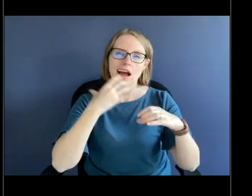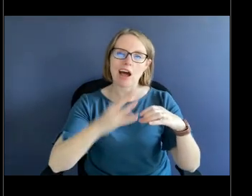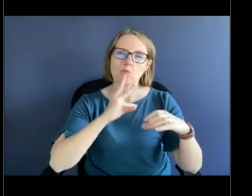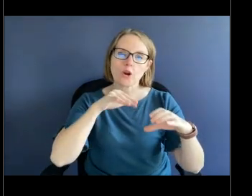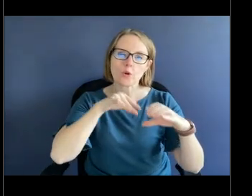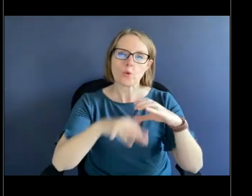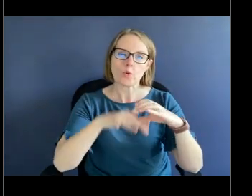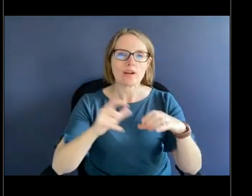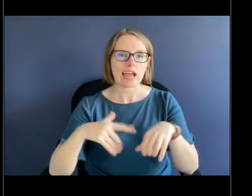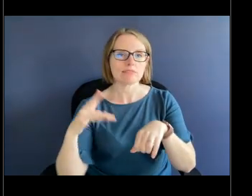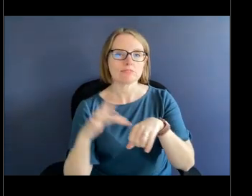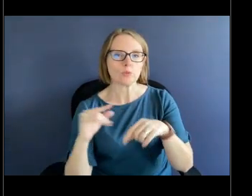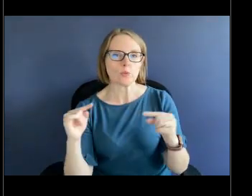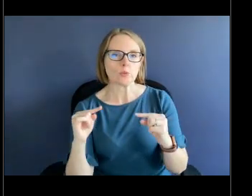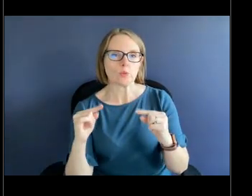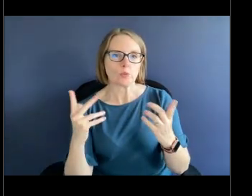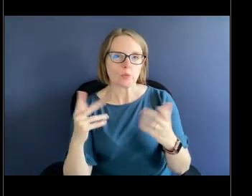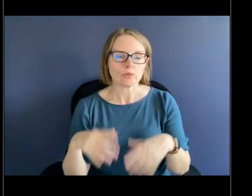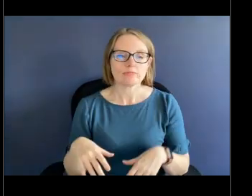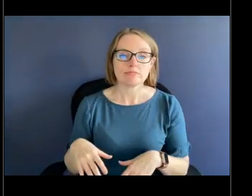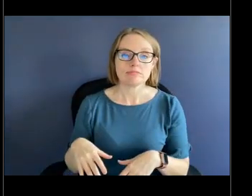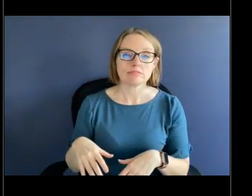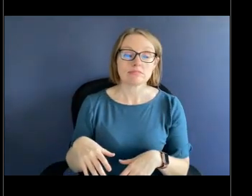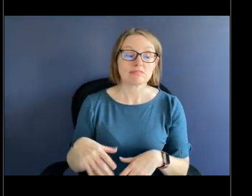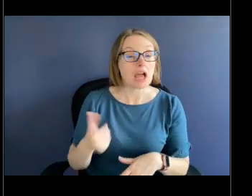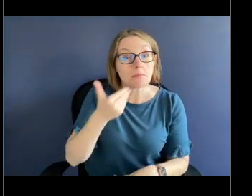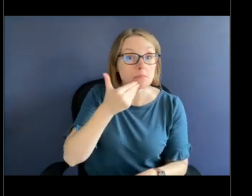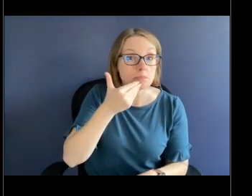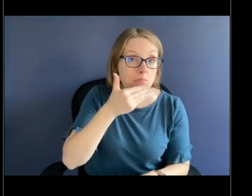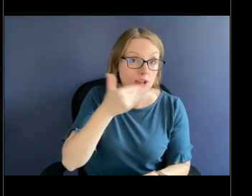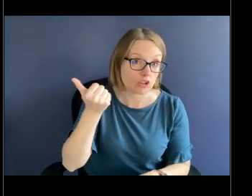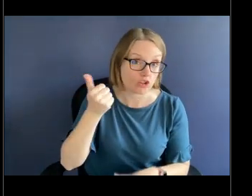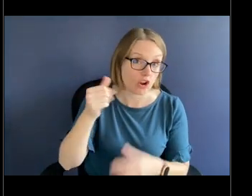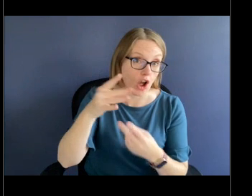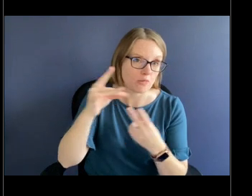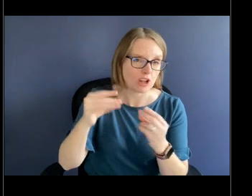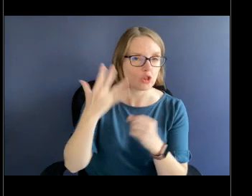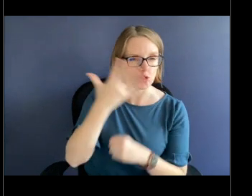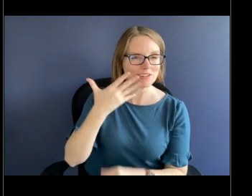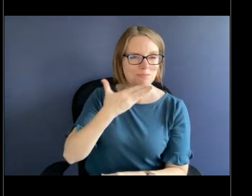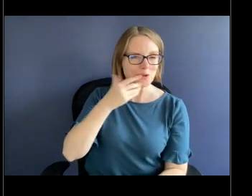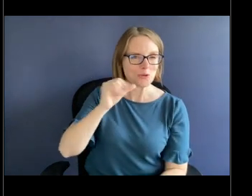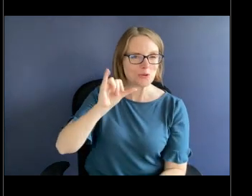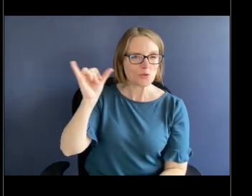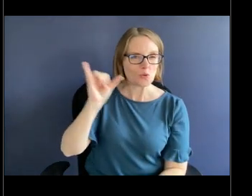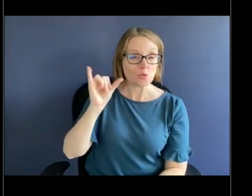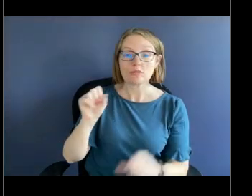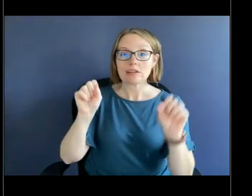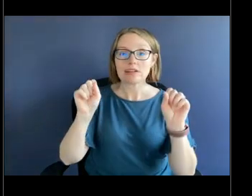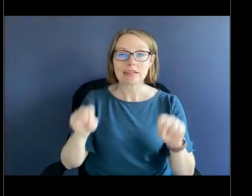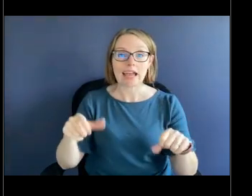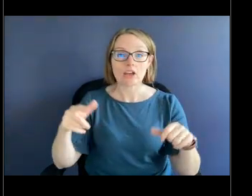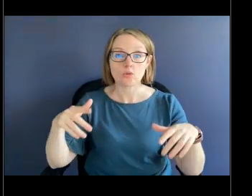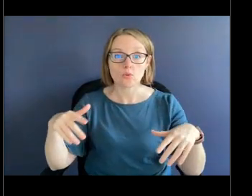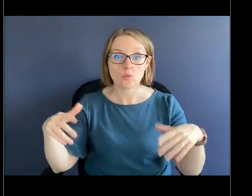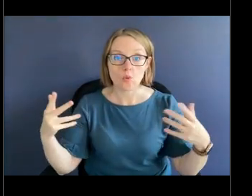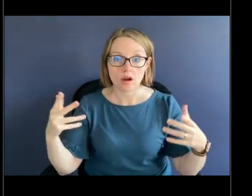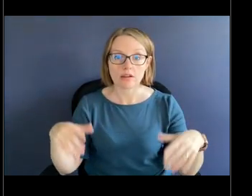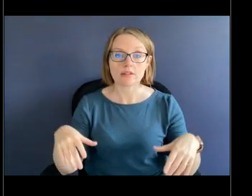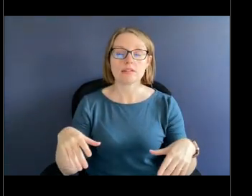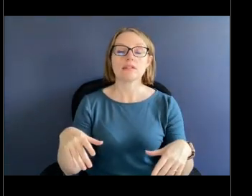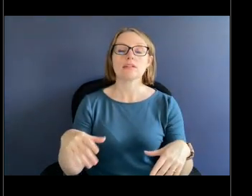A more aesthetic and practical pipe protection method is installing a removable